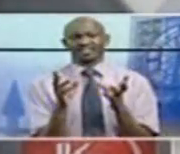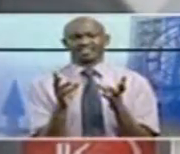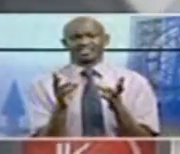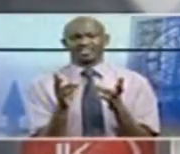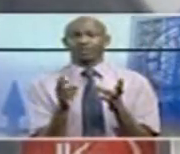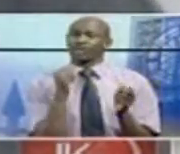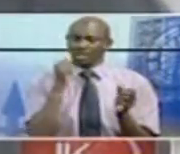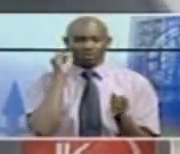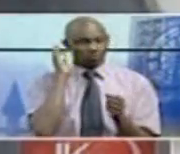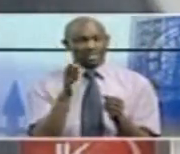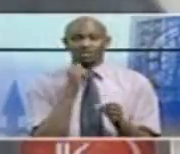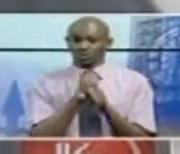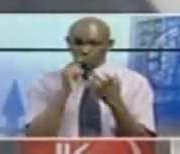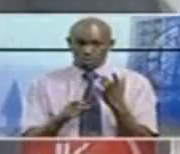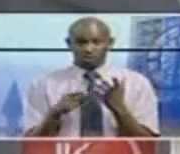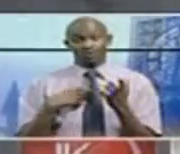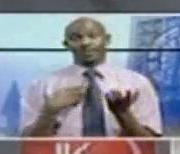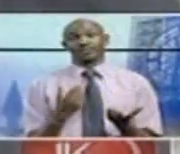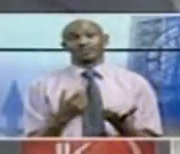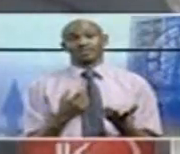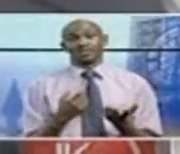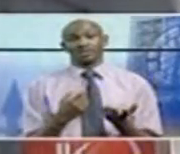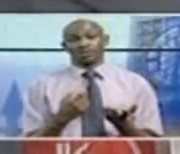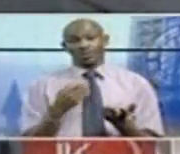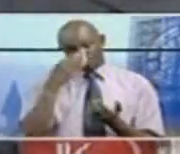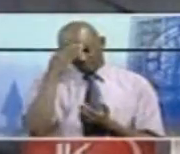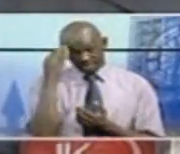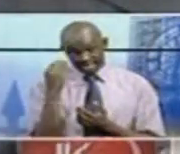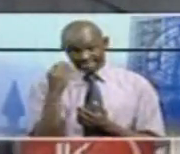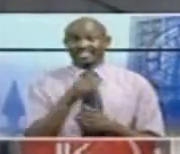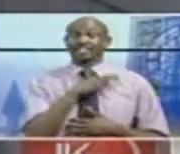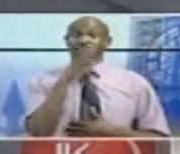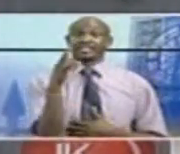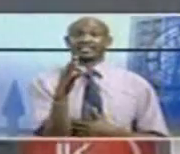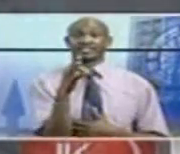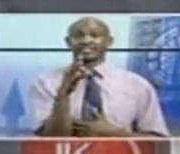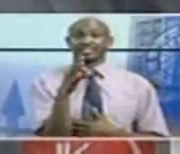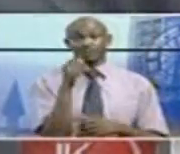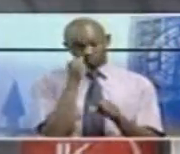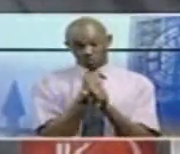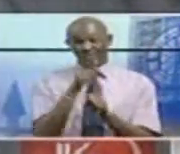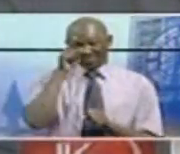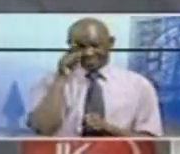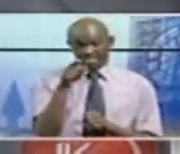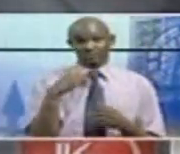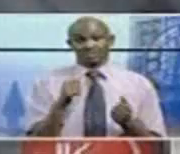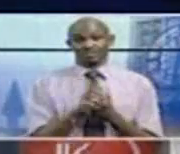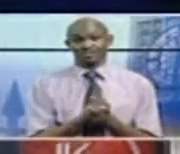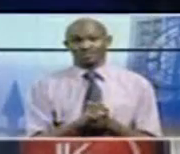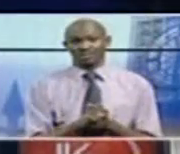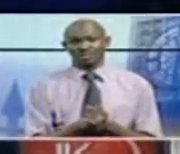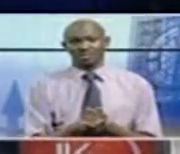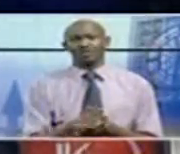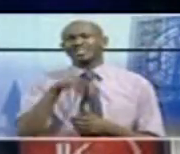we are going to be devoid of the legitimate spirit to do that which we are. But what do you want us